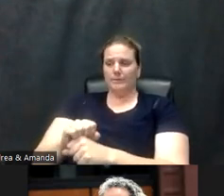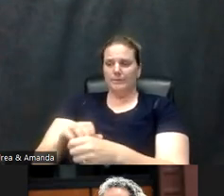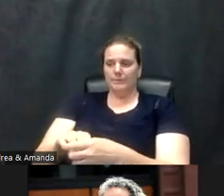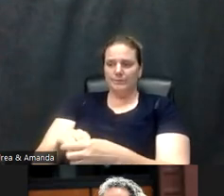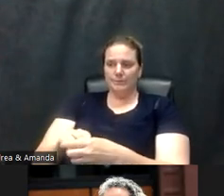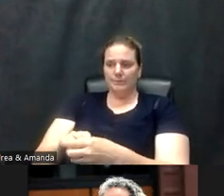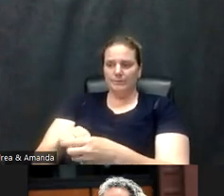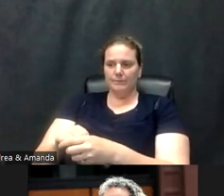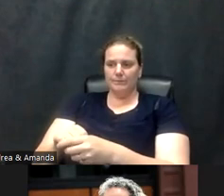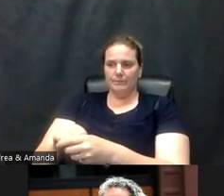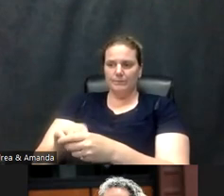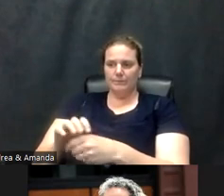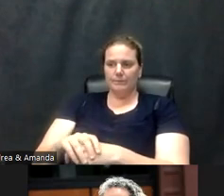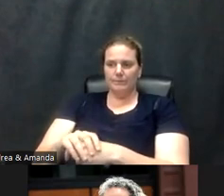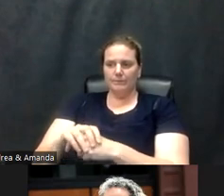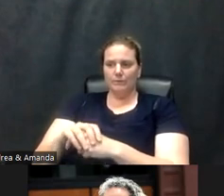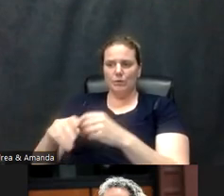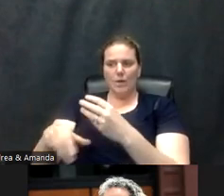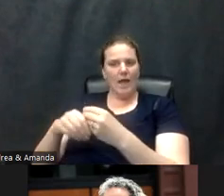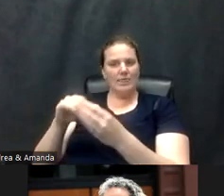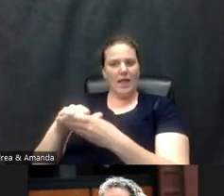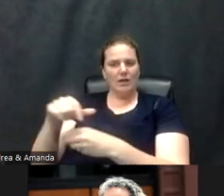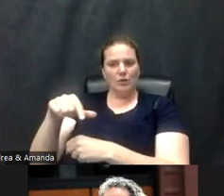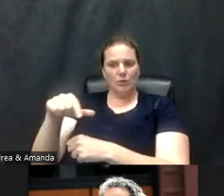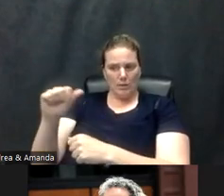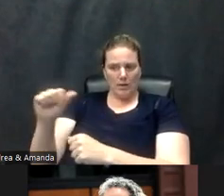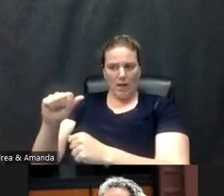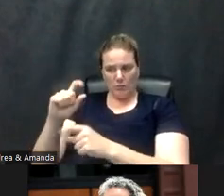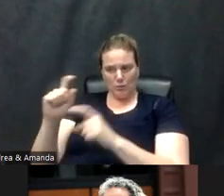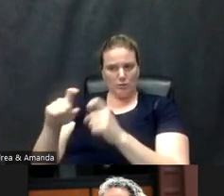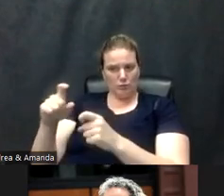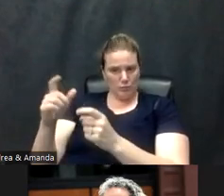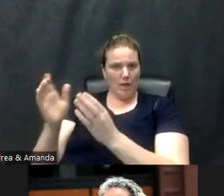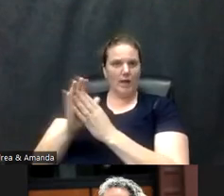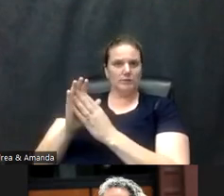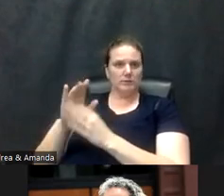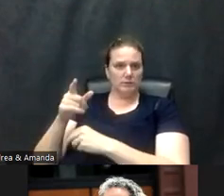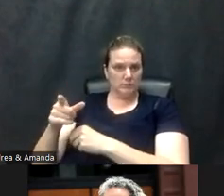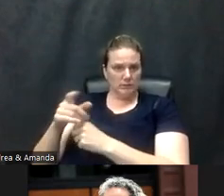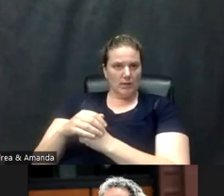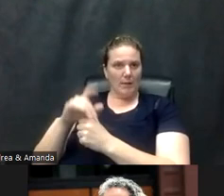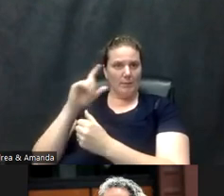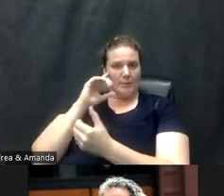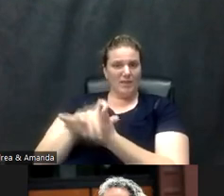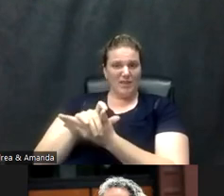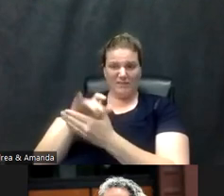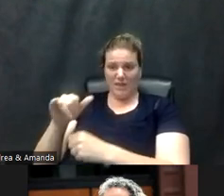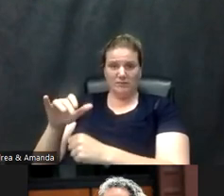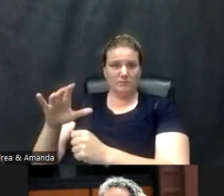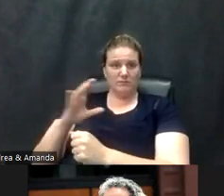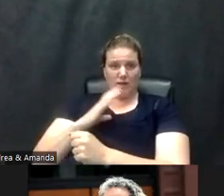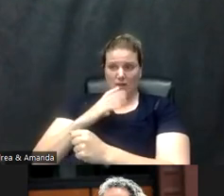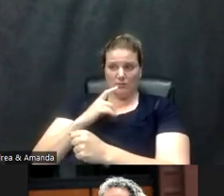Kind of adding to that, the question that came up in the Q&A has to do with the questions that we asked. And I believe that it's fine since we've